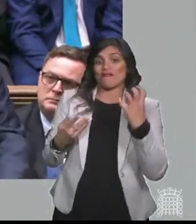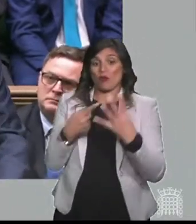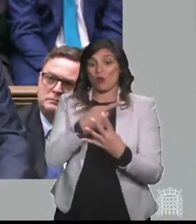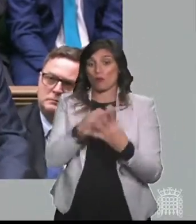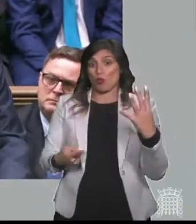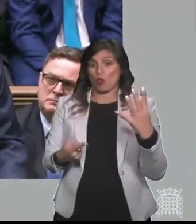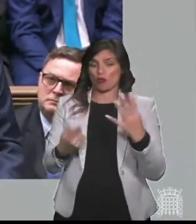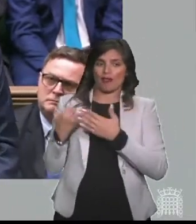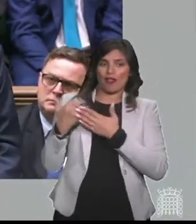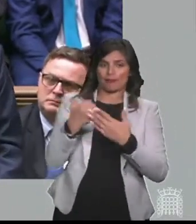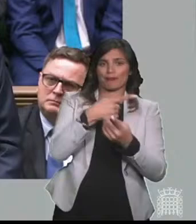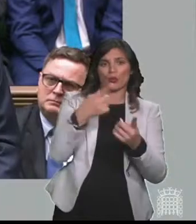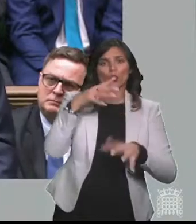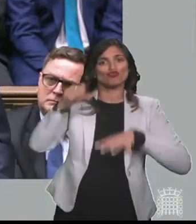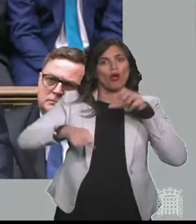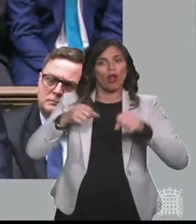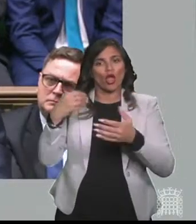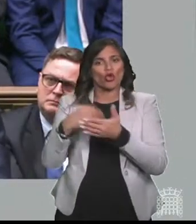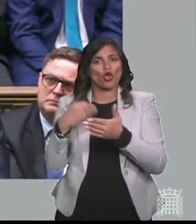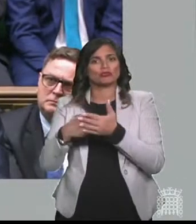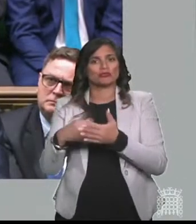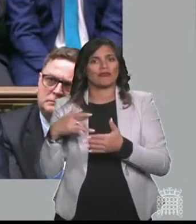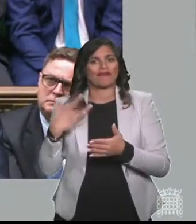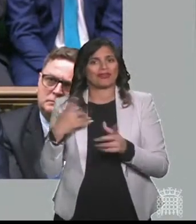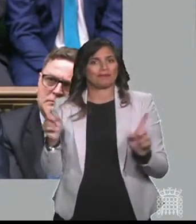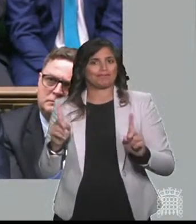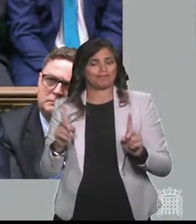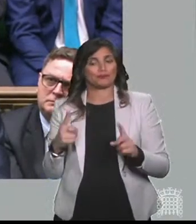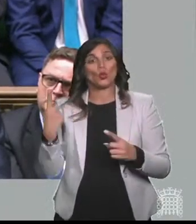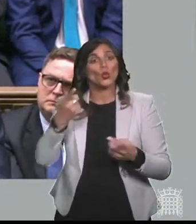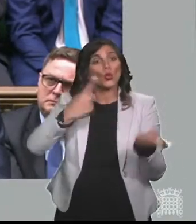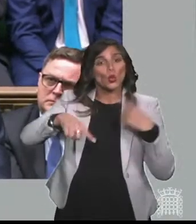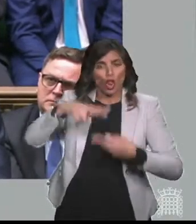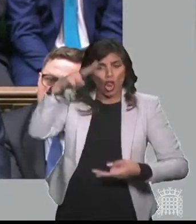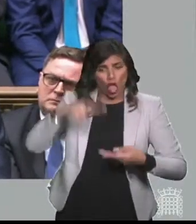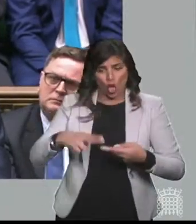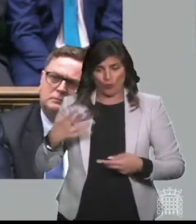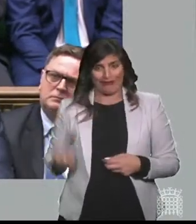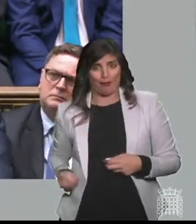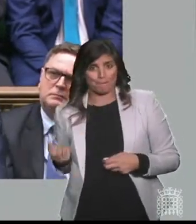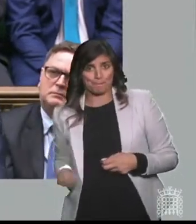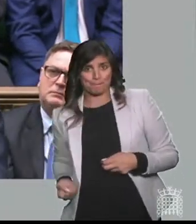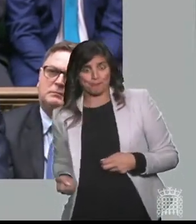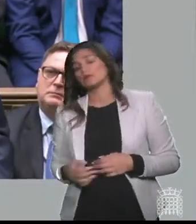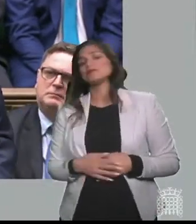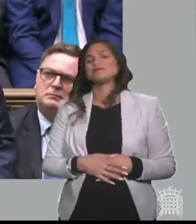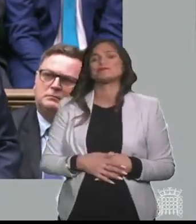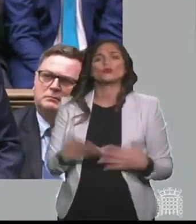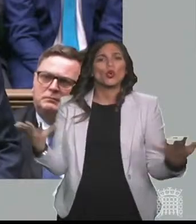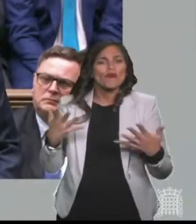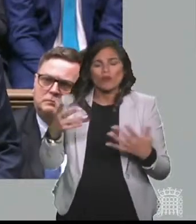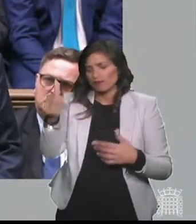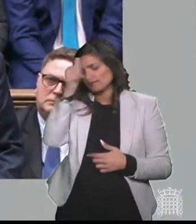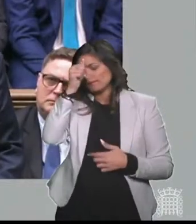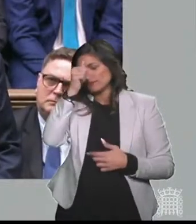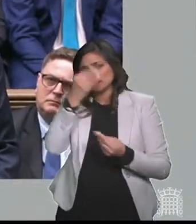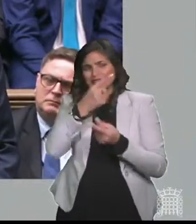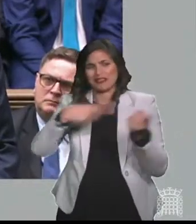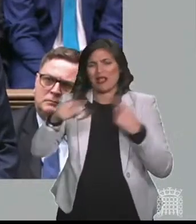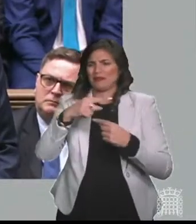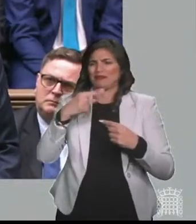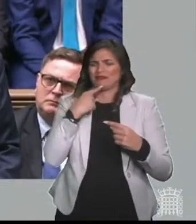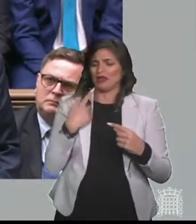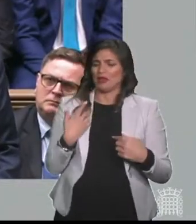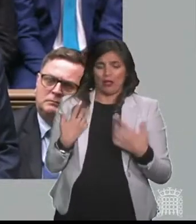living. Firstly, for those on the lowest incomes, I understand the concerns some have about the effect on work incentives of matching